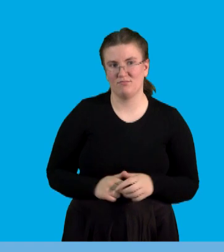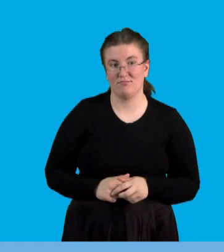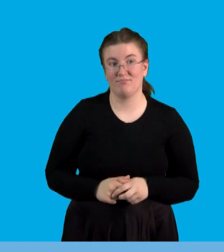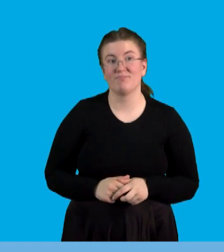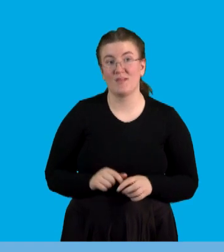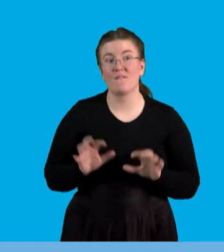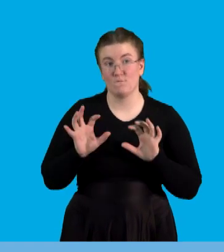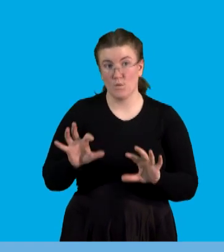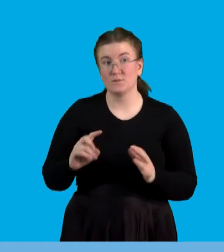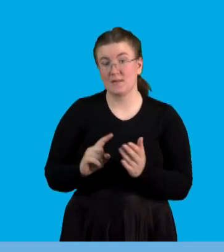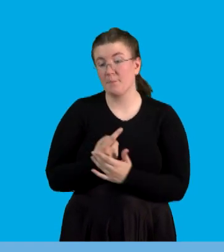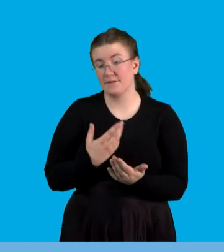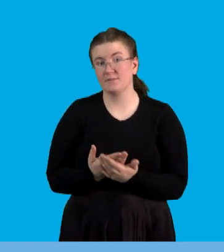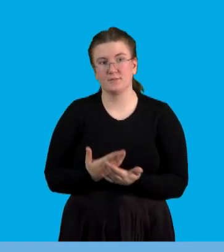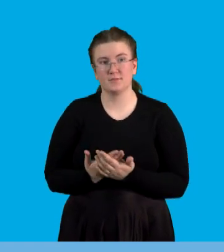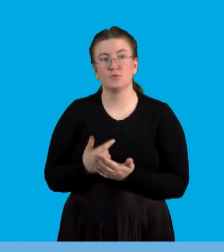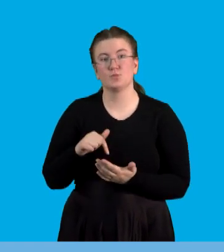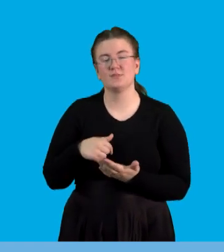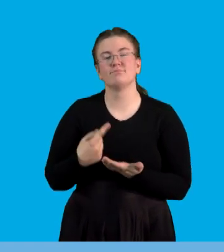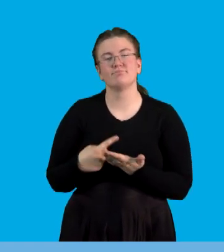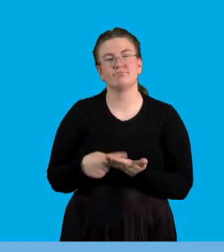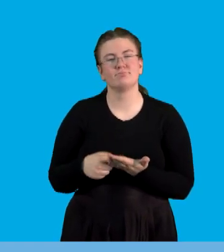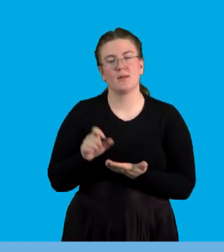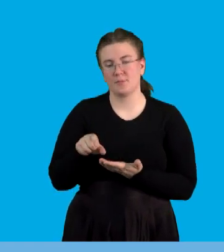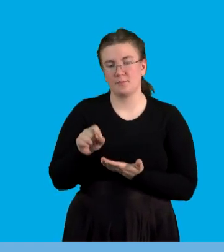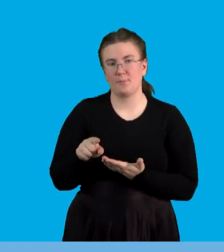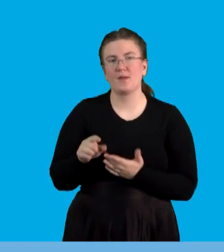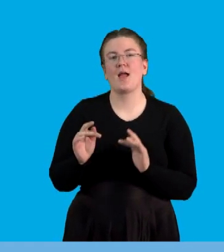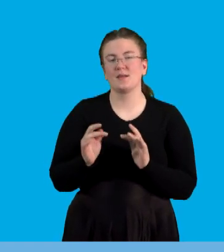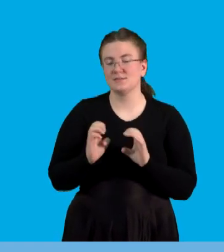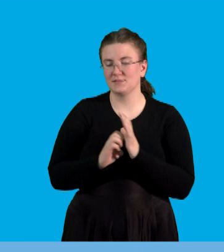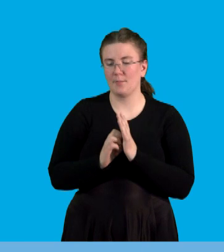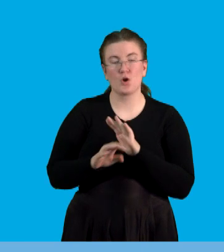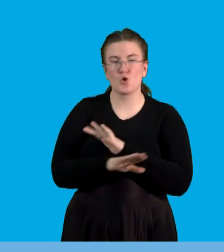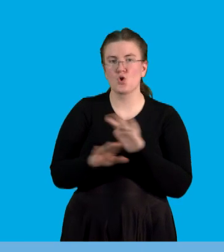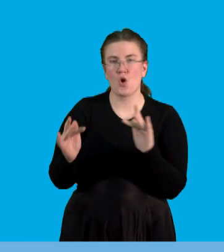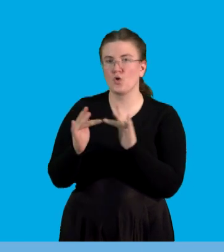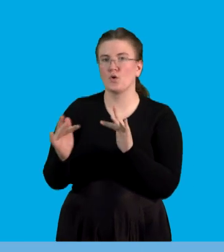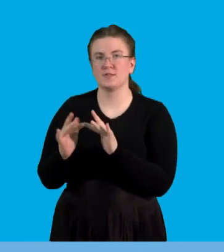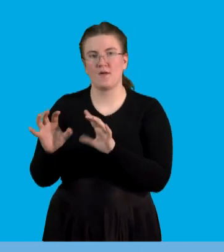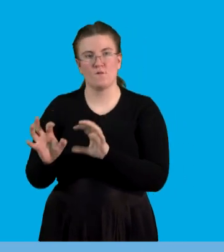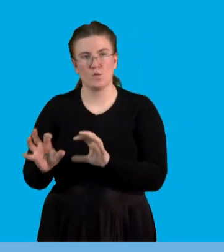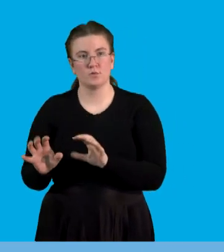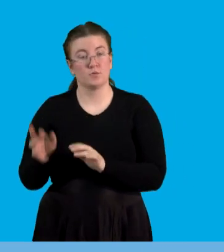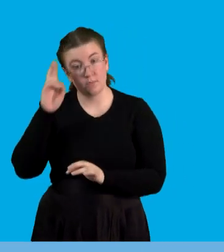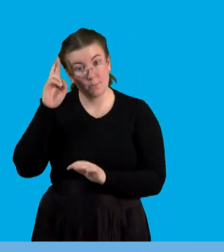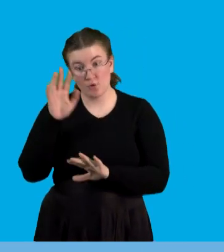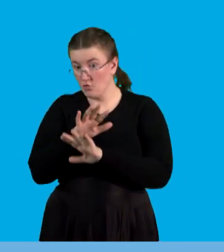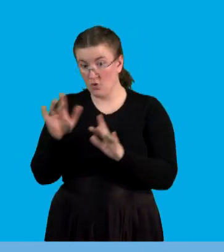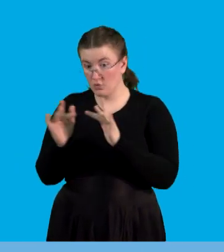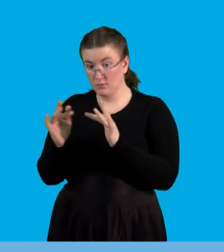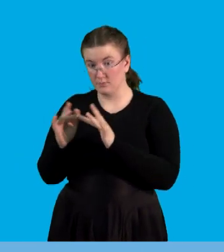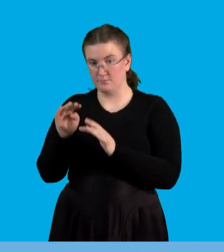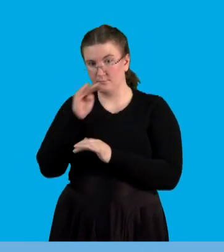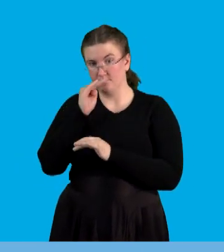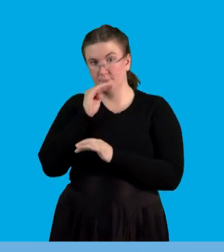one another. Now, this electrostatic force that you're talking about here is an example of a non-contact or a field